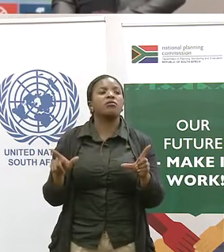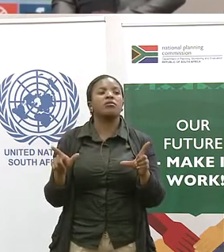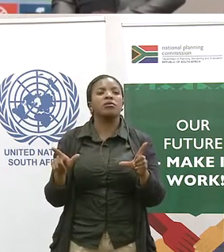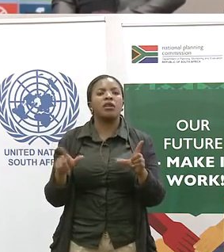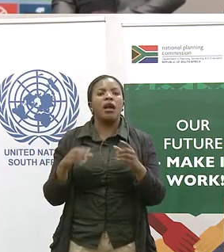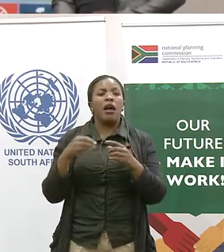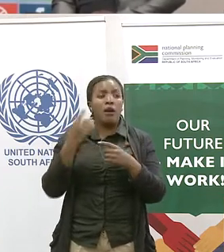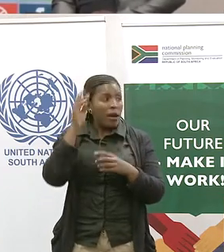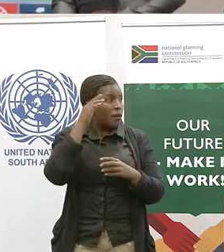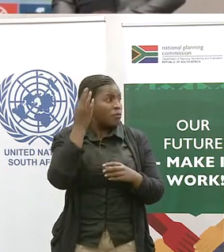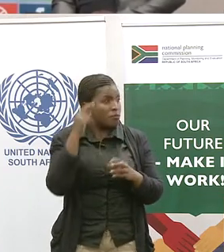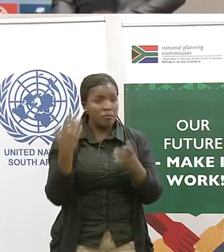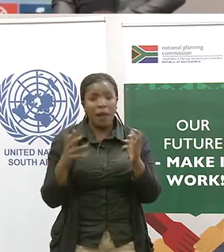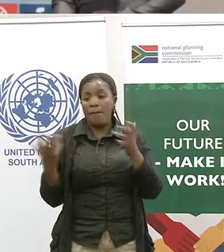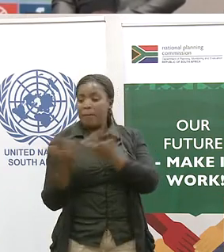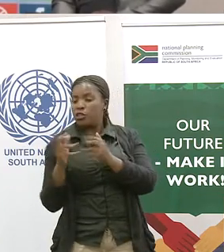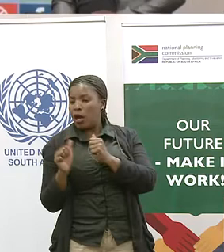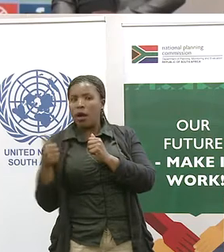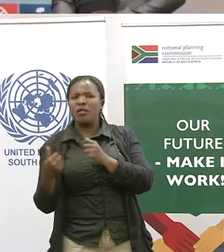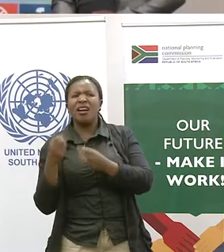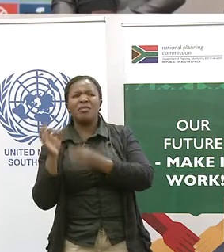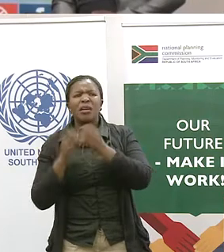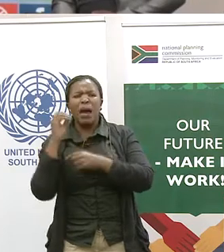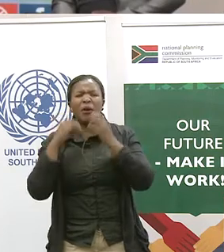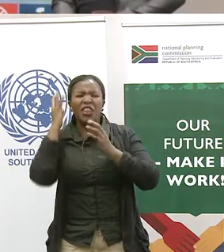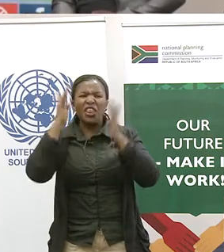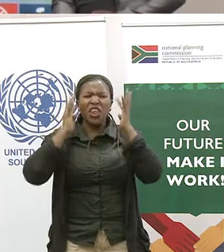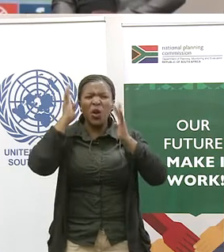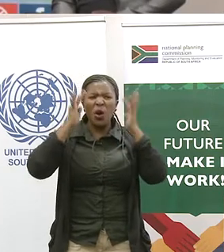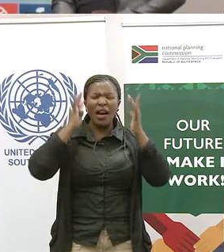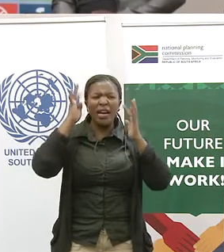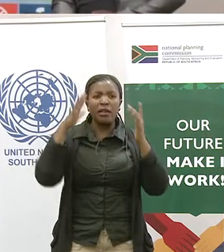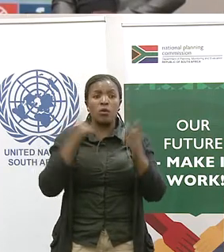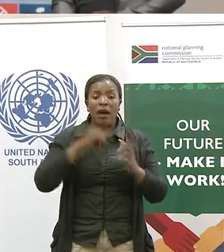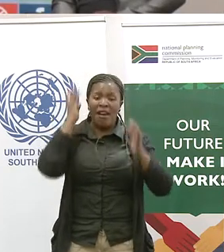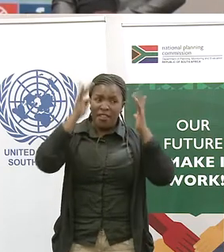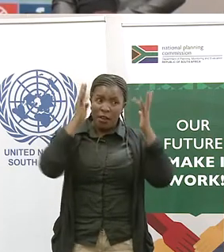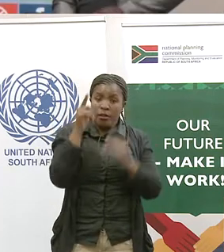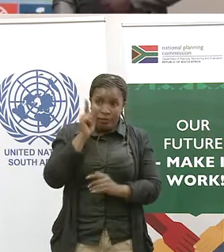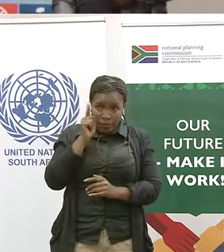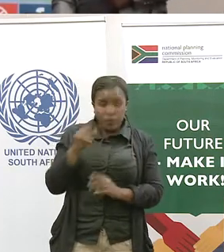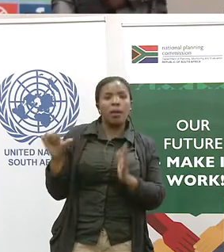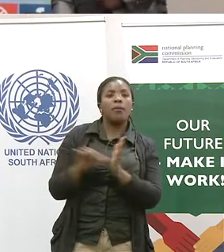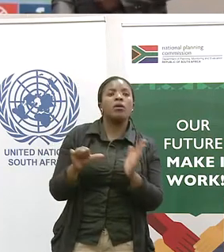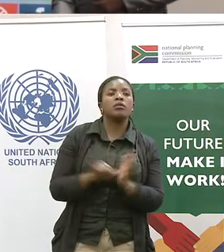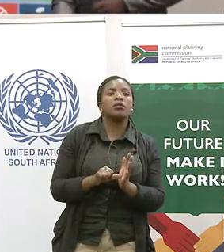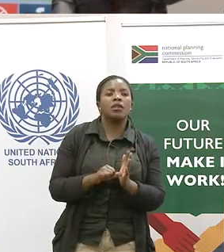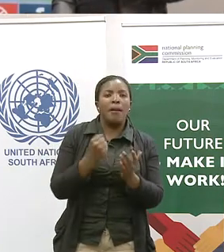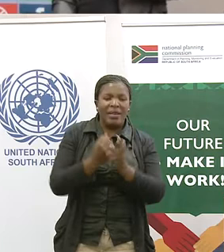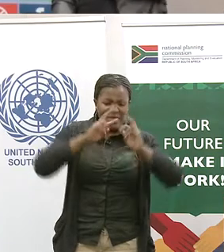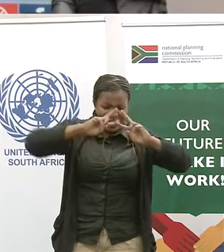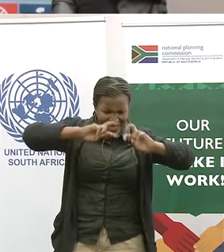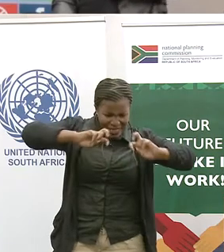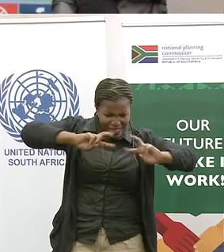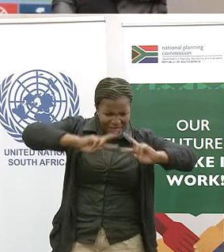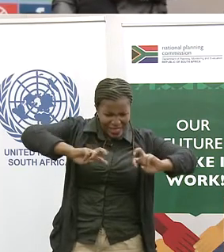theory. And I think theory is quite important. It's reanalyzing what must work in the theories